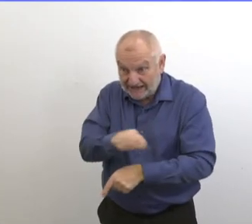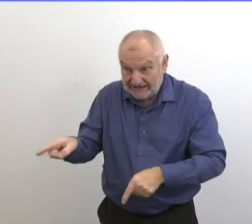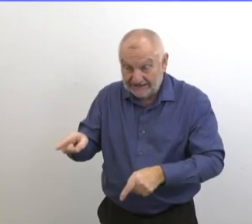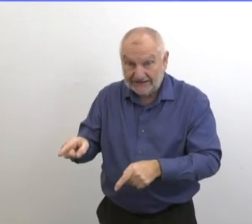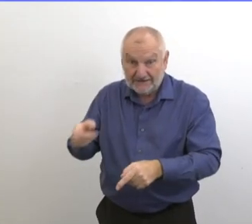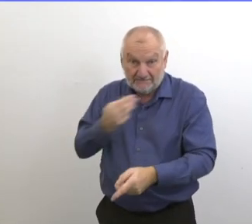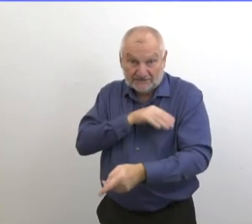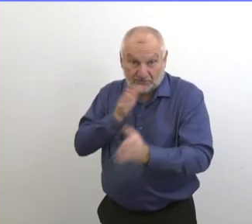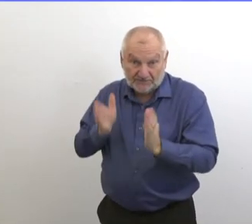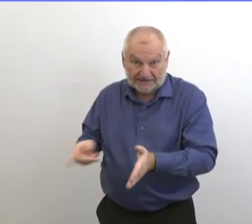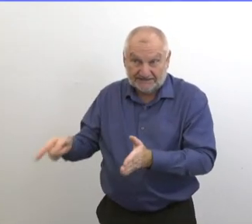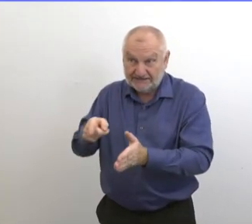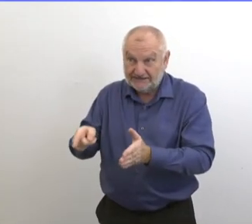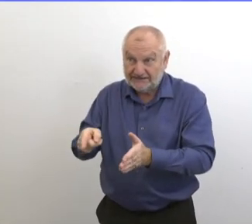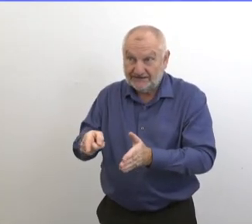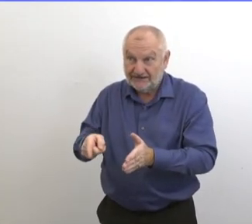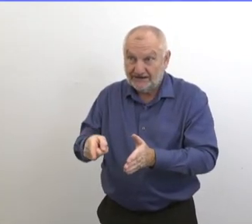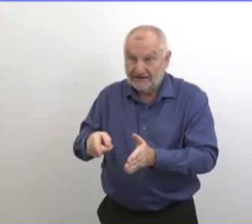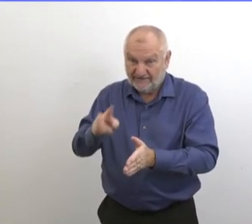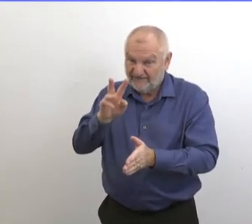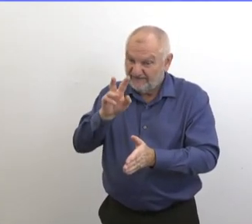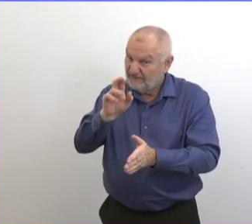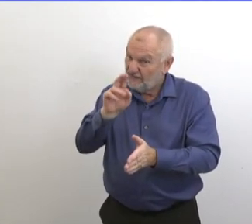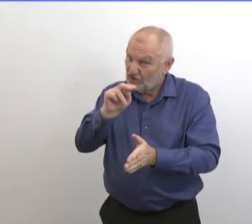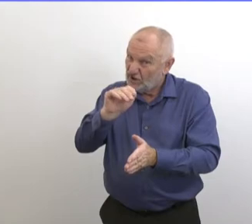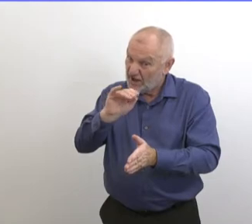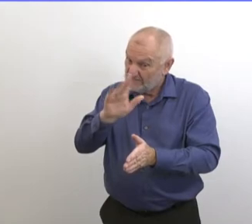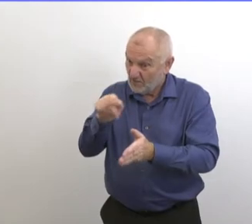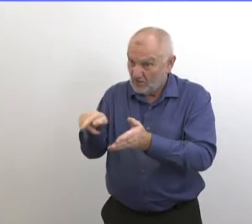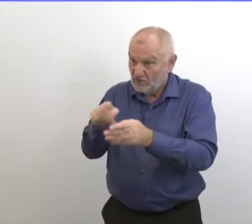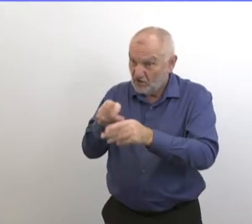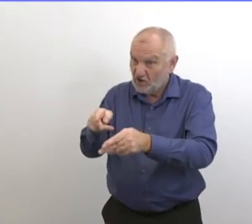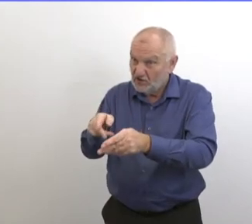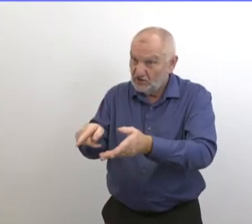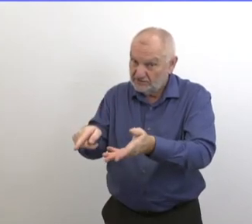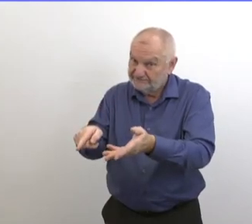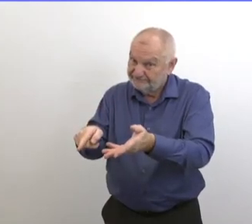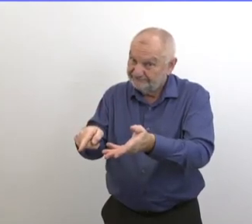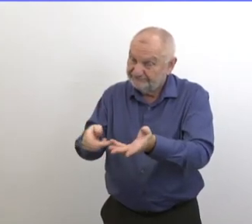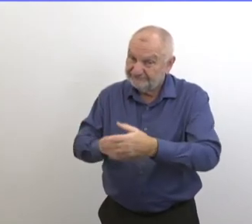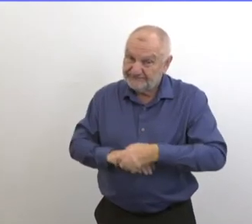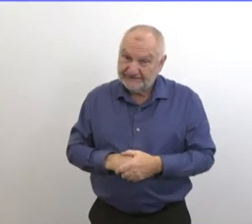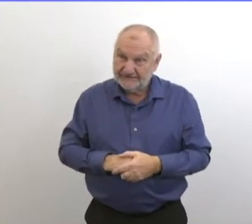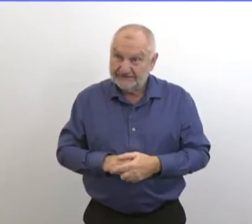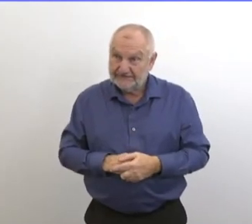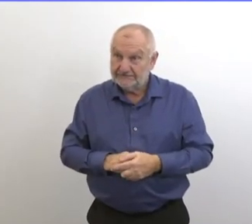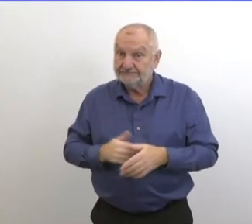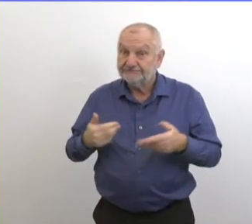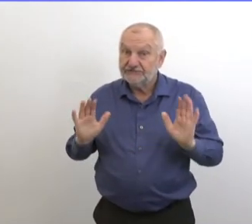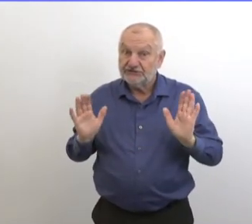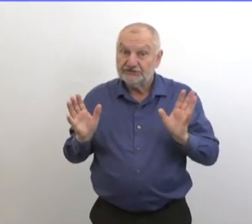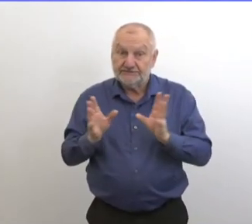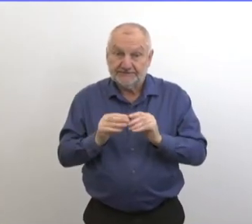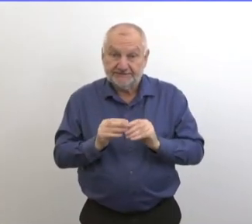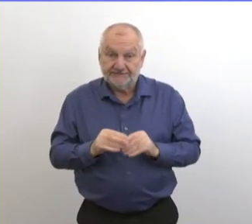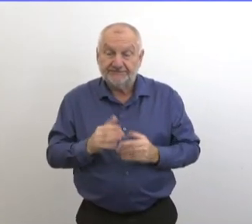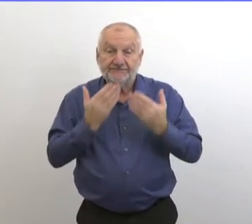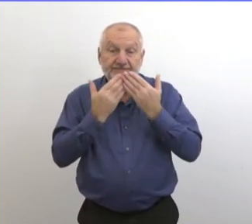Thank you, Minister. Thank you, everyone. This concludes this morning's media briefing. Thank you, everyone.